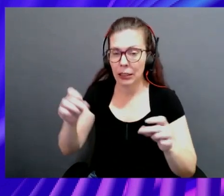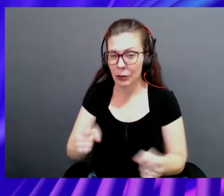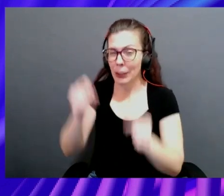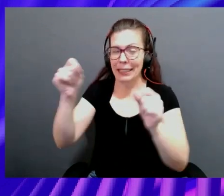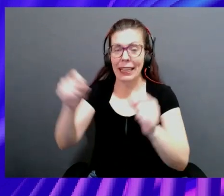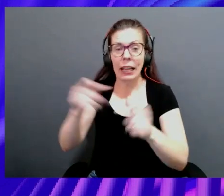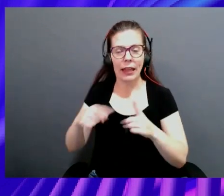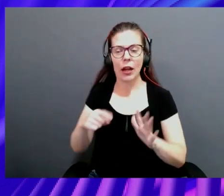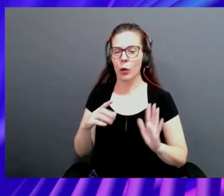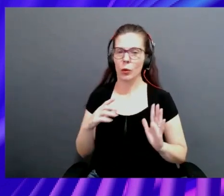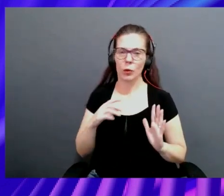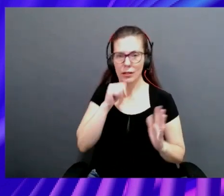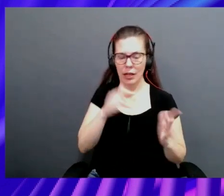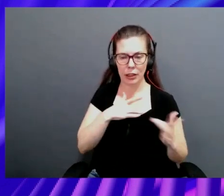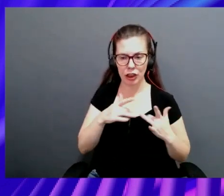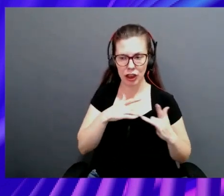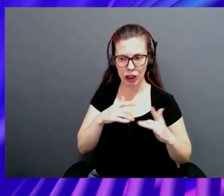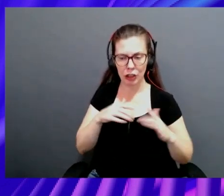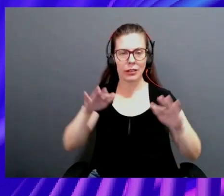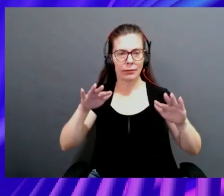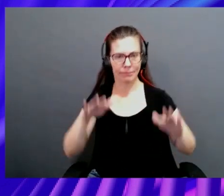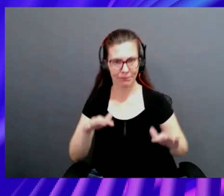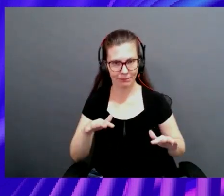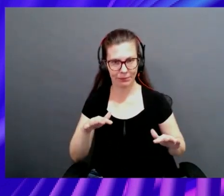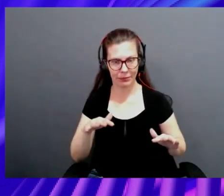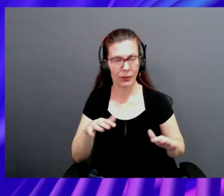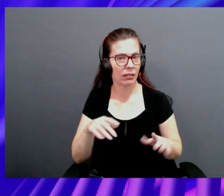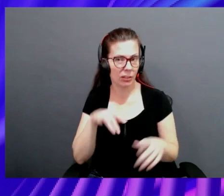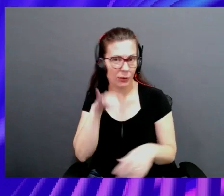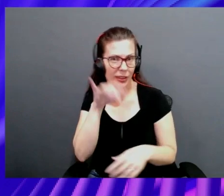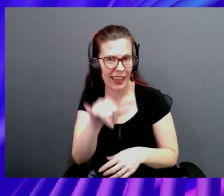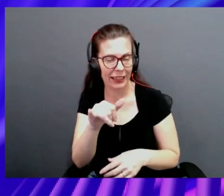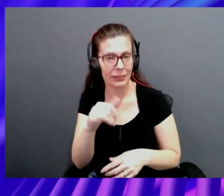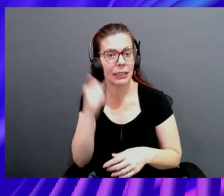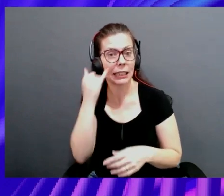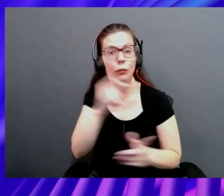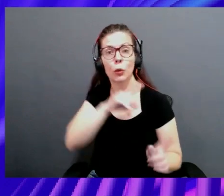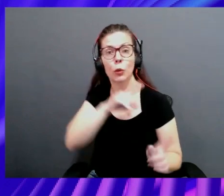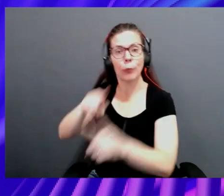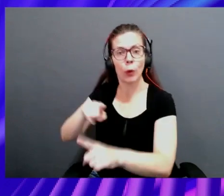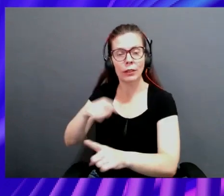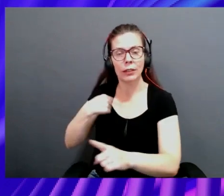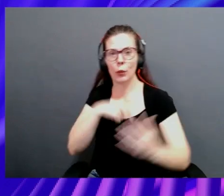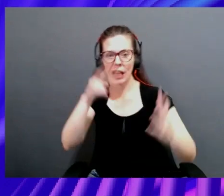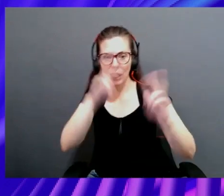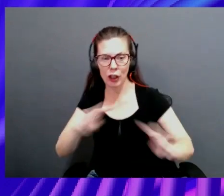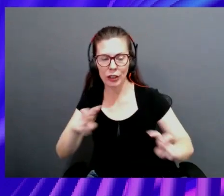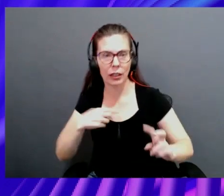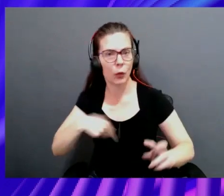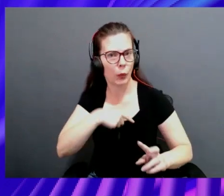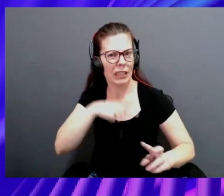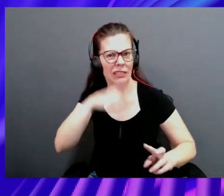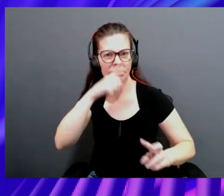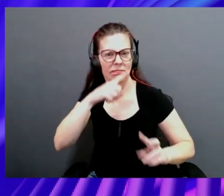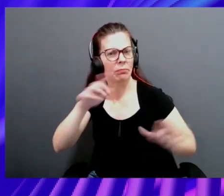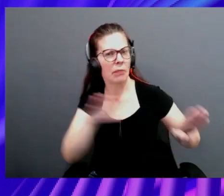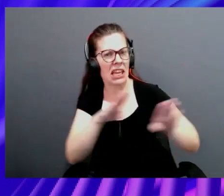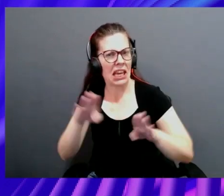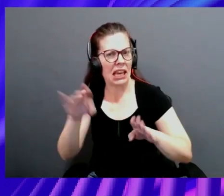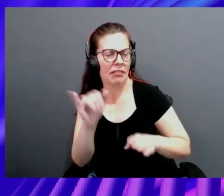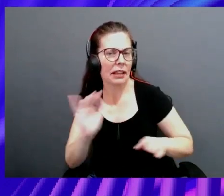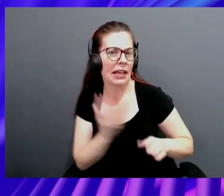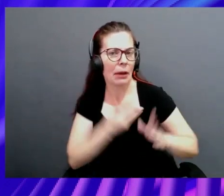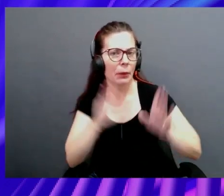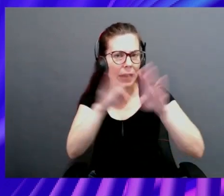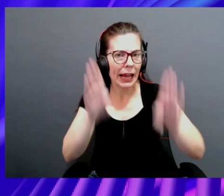you report to us, we are going to look at things and we're going to act as if our house is on fire until we're able to